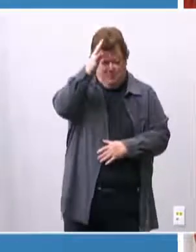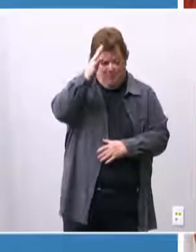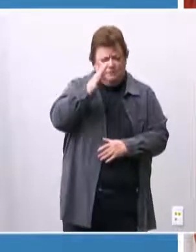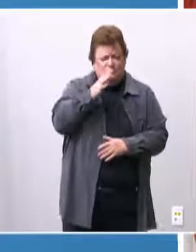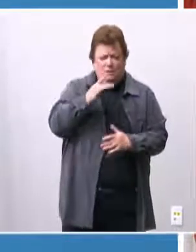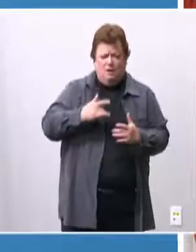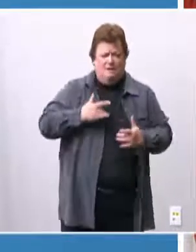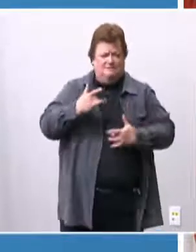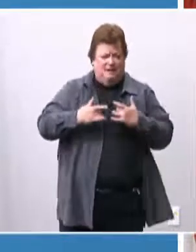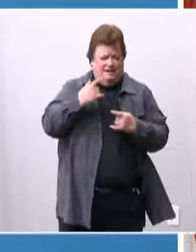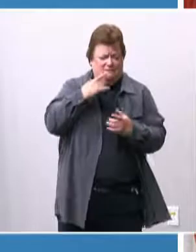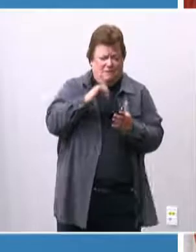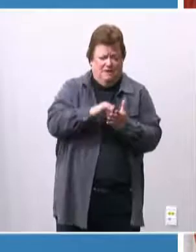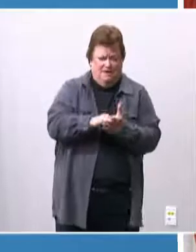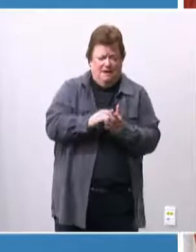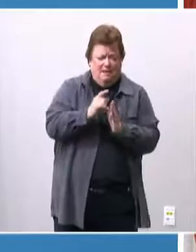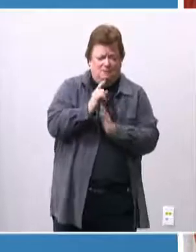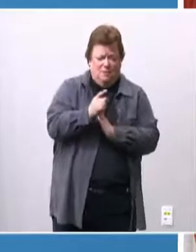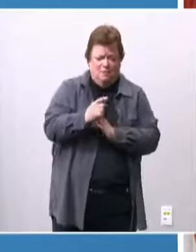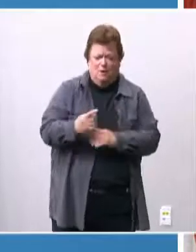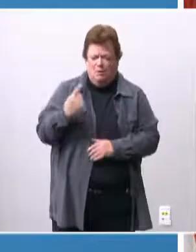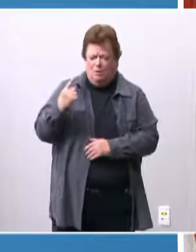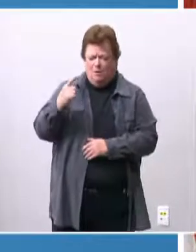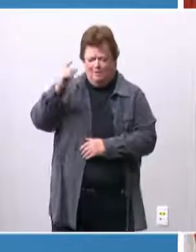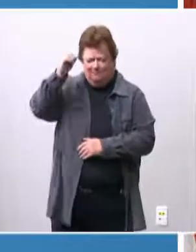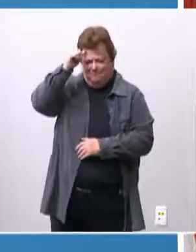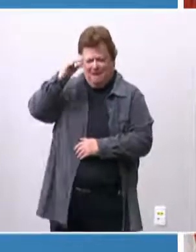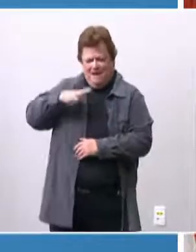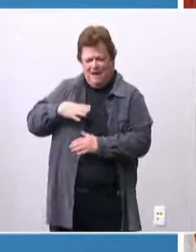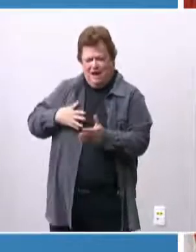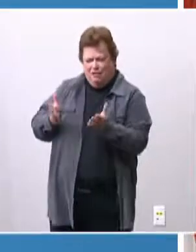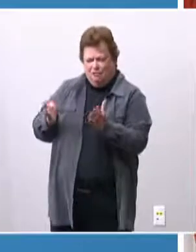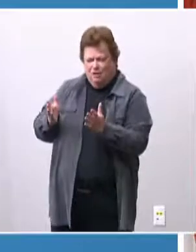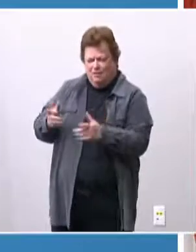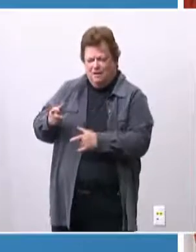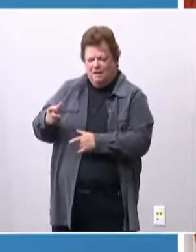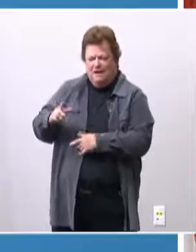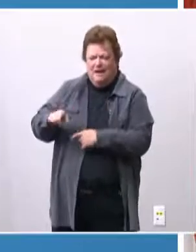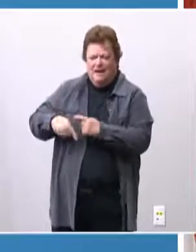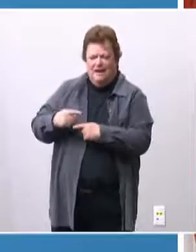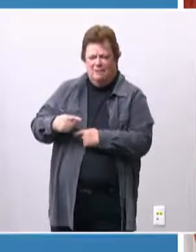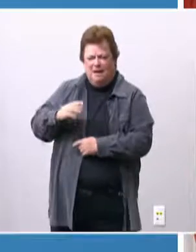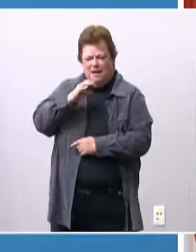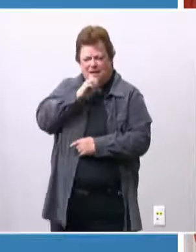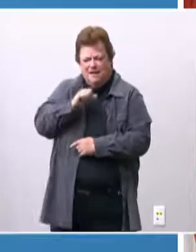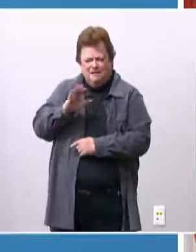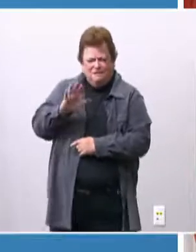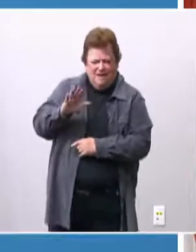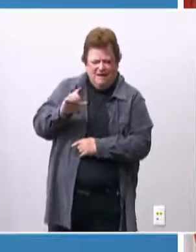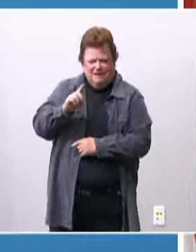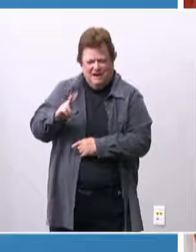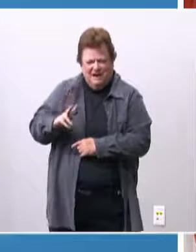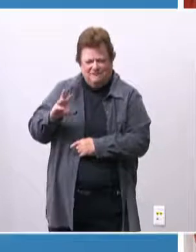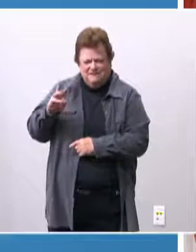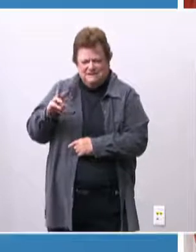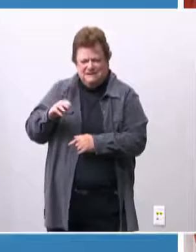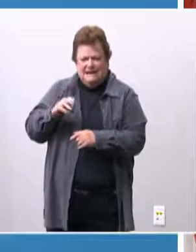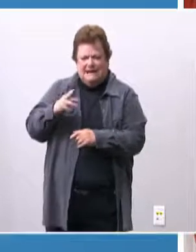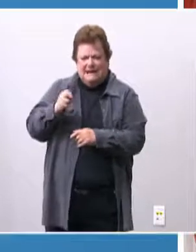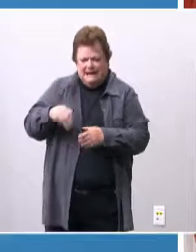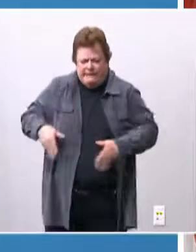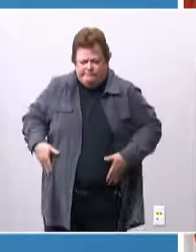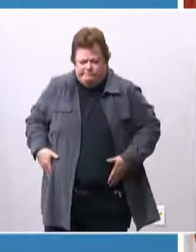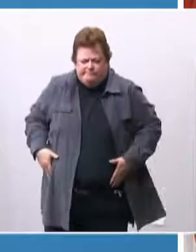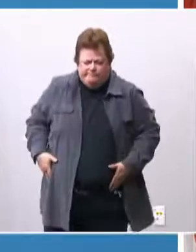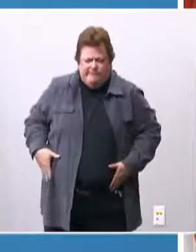for that moment. I talked to one young man who was probably about 5.5 or 6 with his hands in his jean